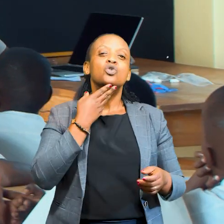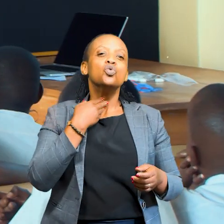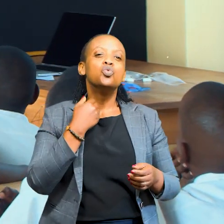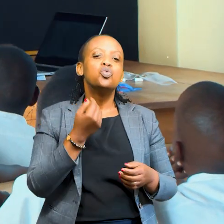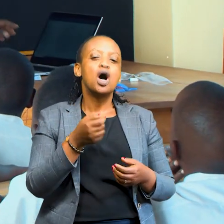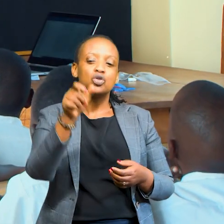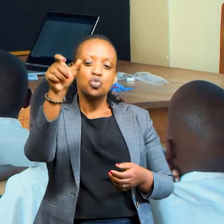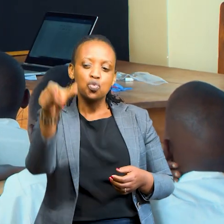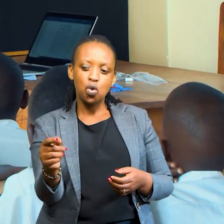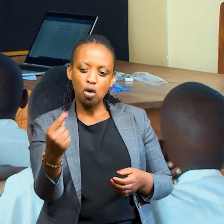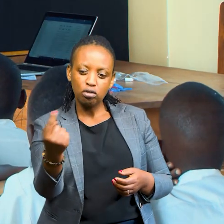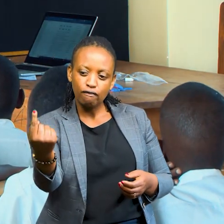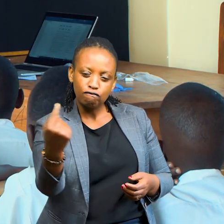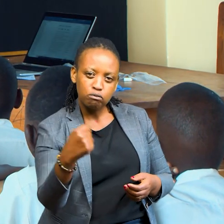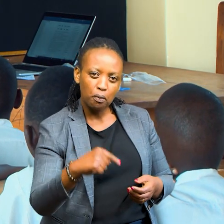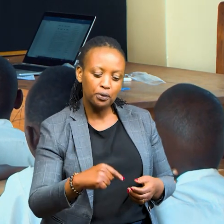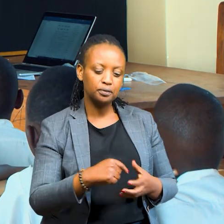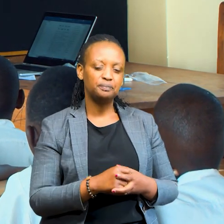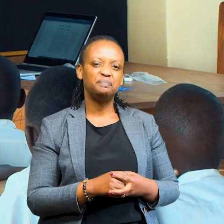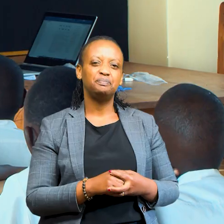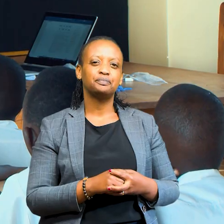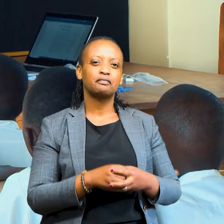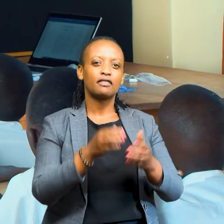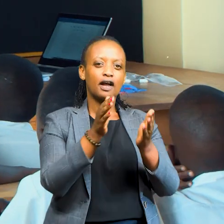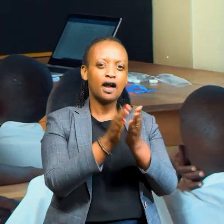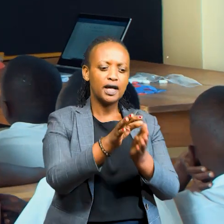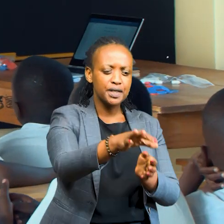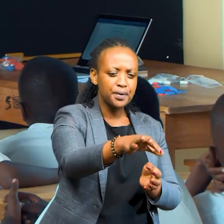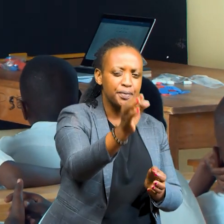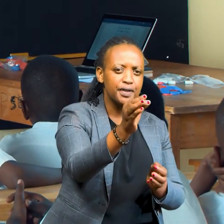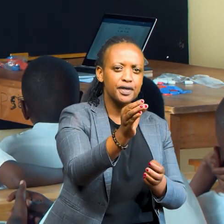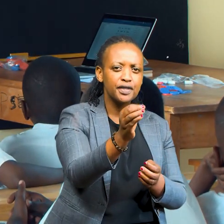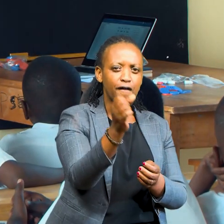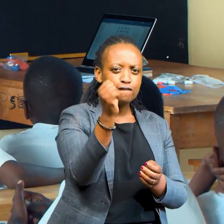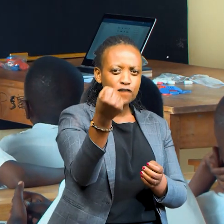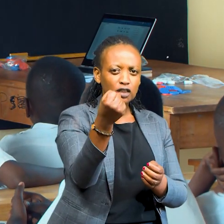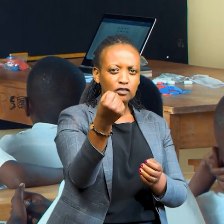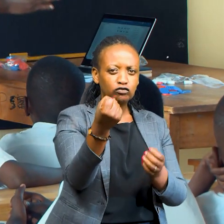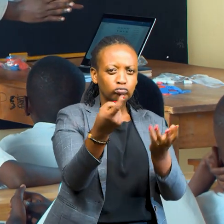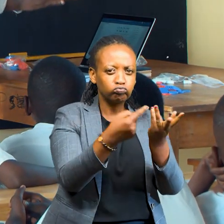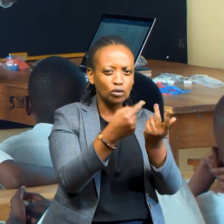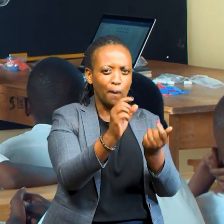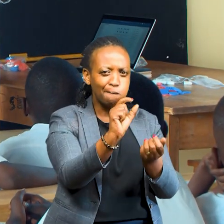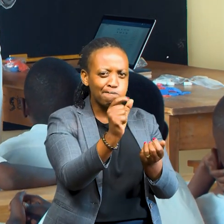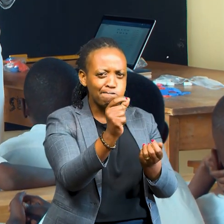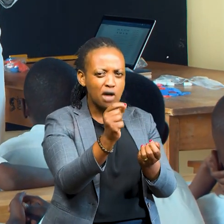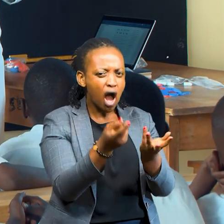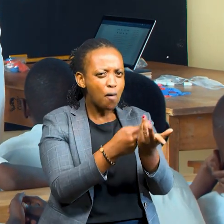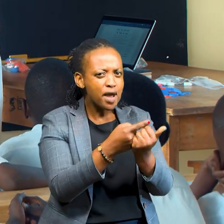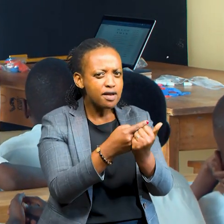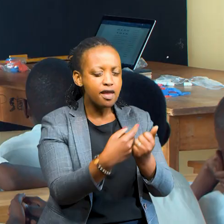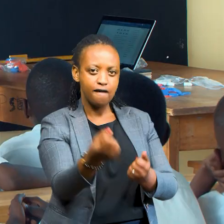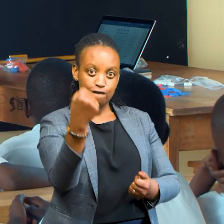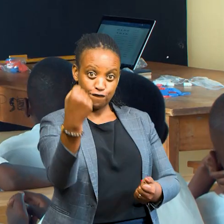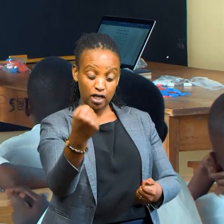want any from you to come and pick 5 counters. Okay? How